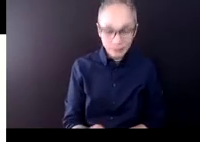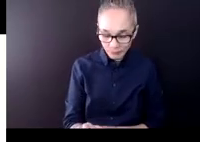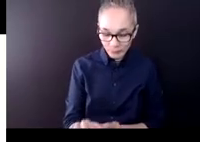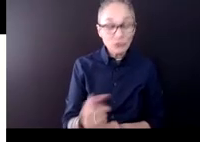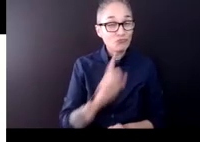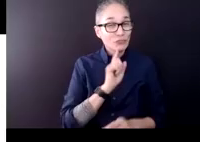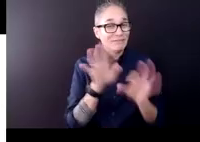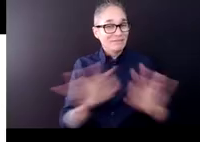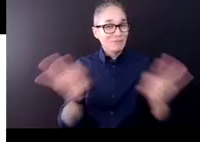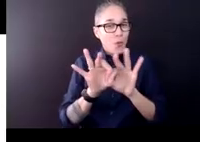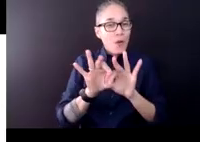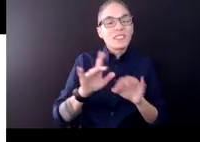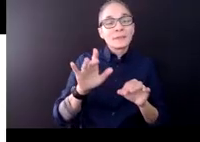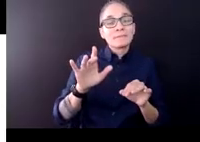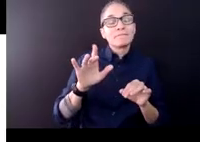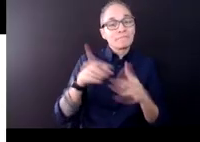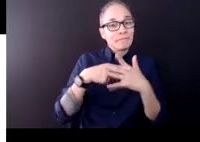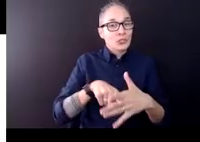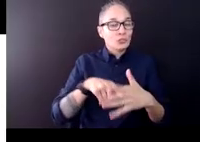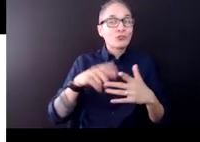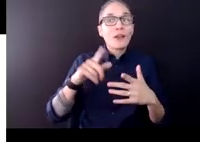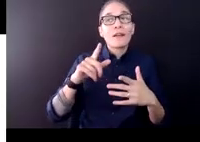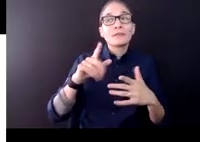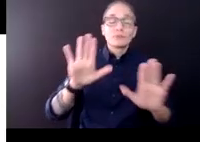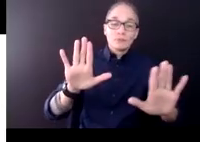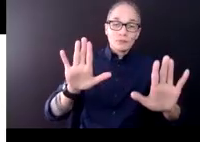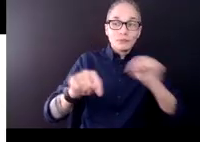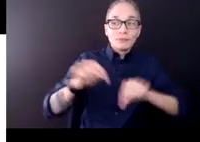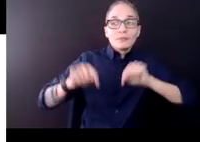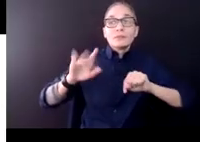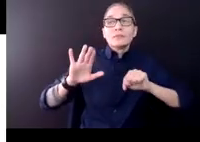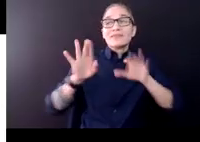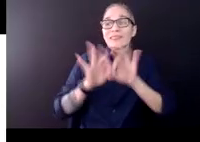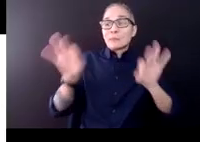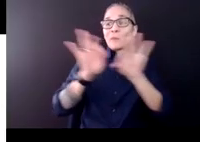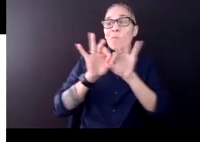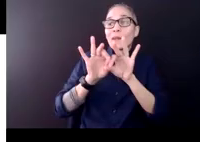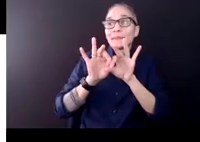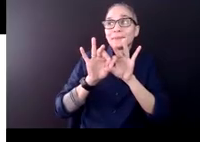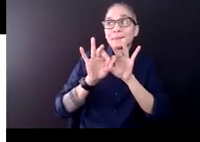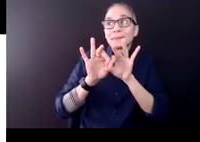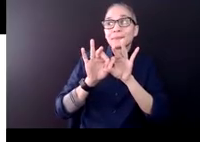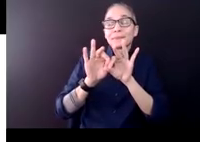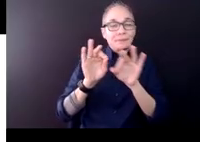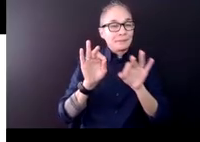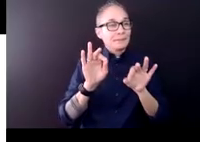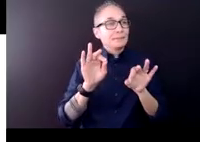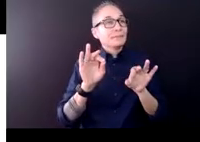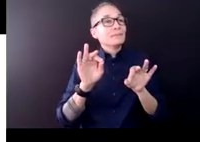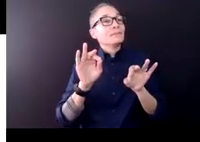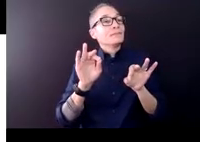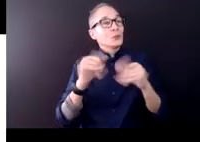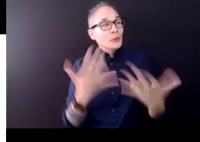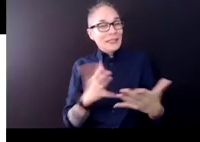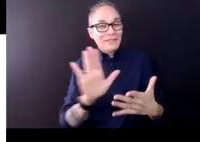It's really important, I think, to start giving, it's important to give this a